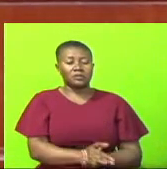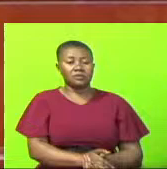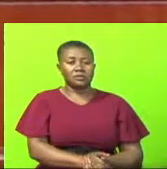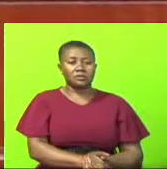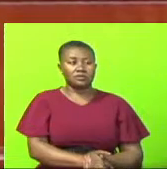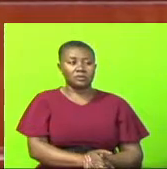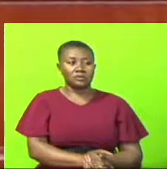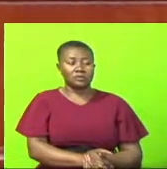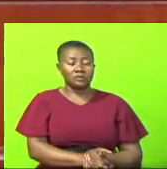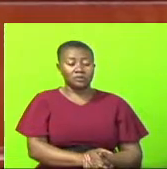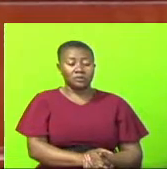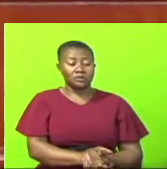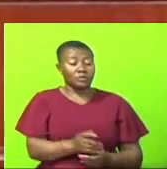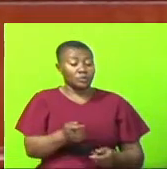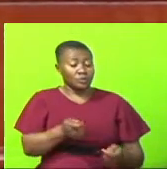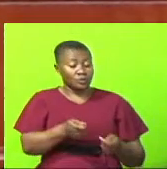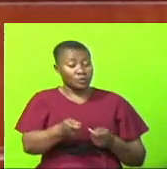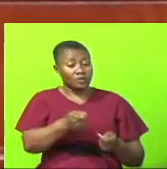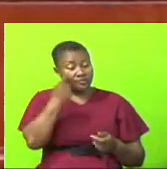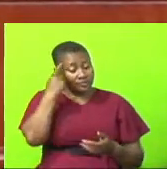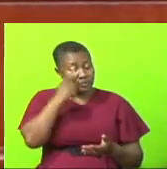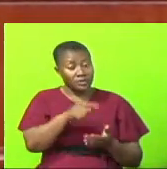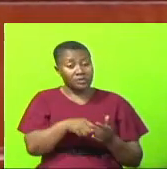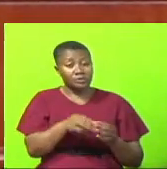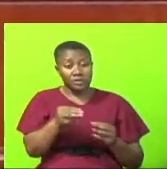ruling in this matter.